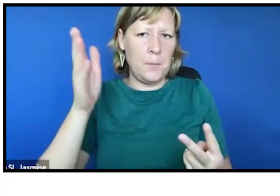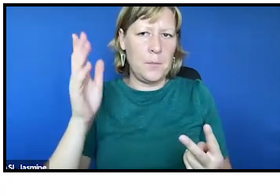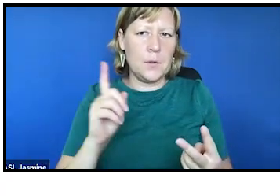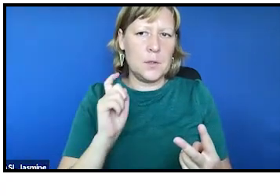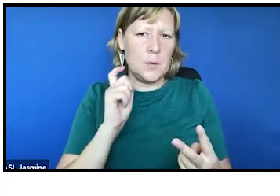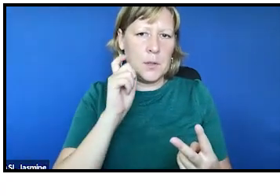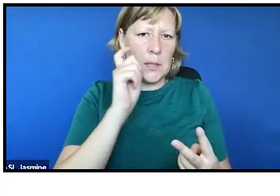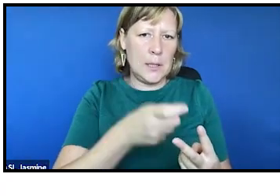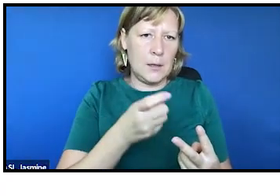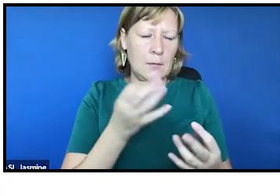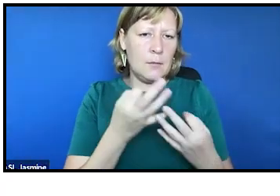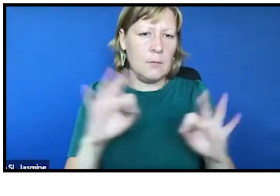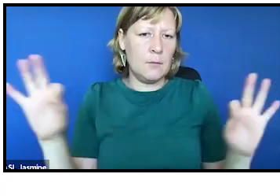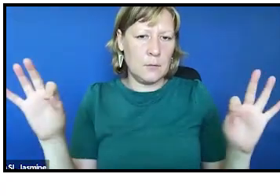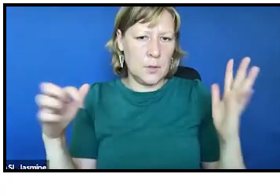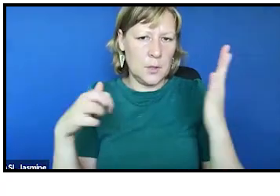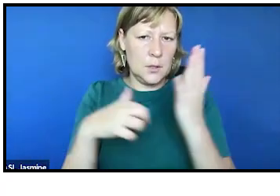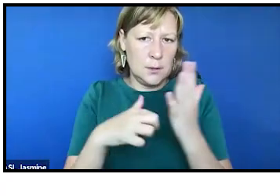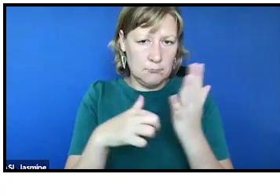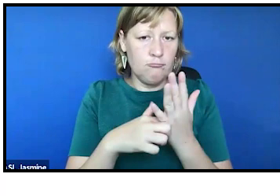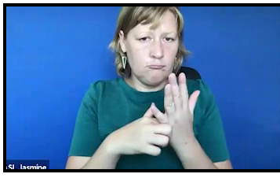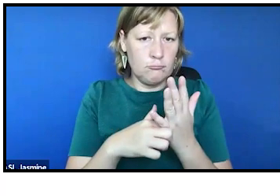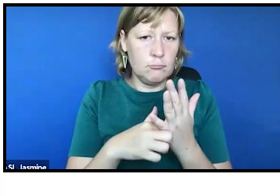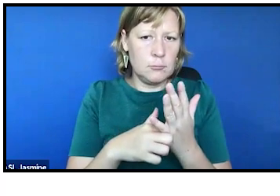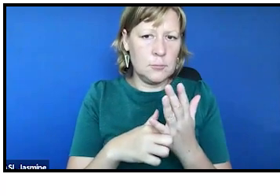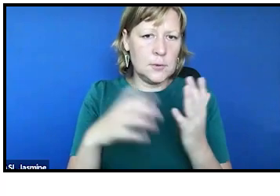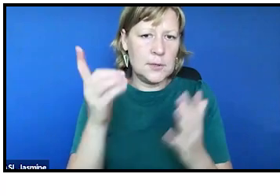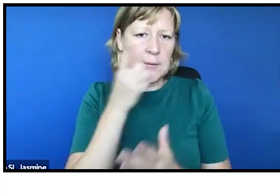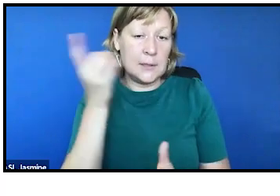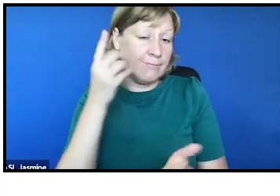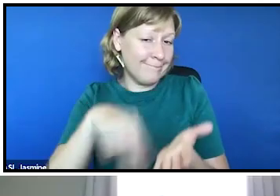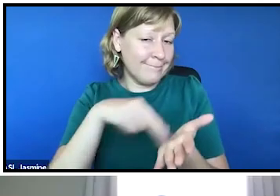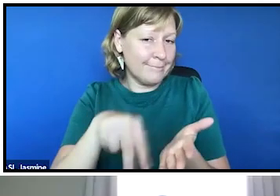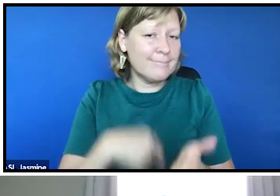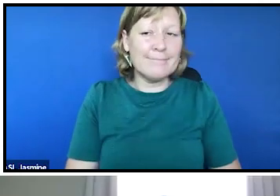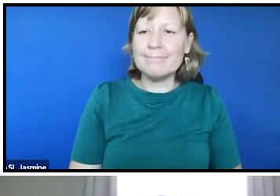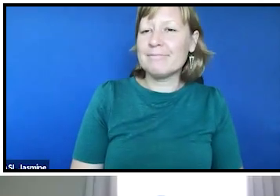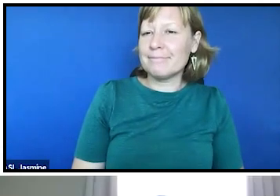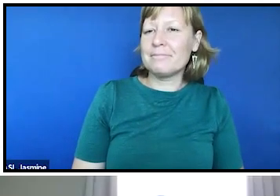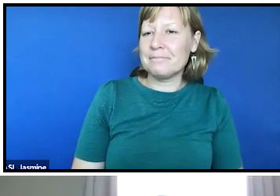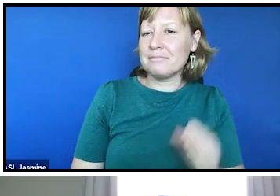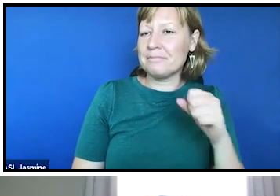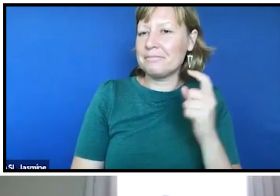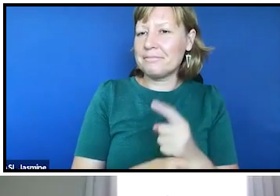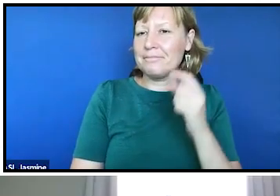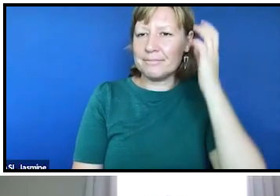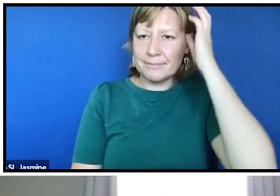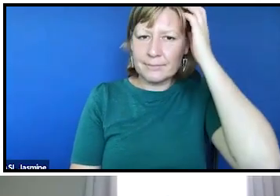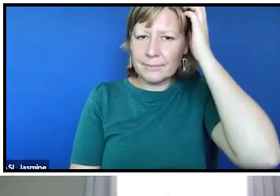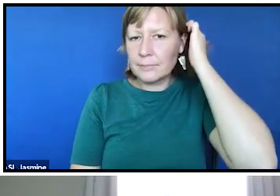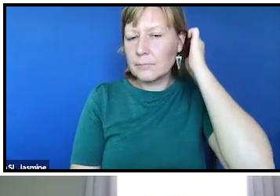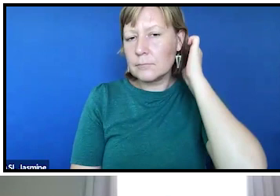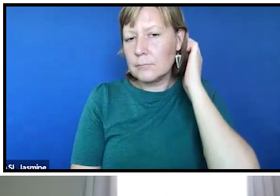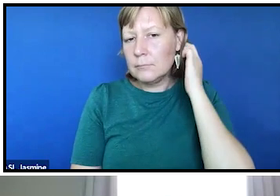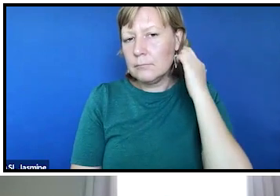the free tickets to the dinner dance. Yeah. And our